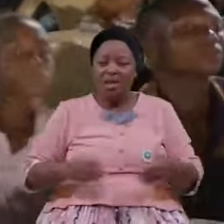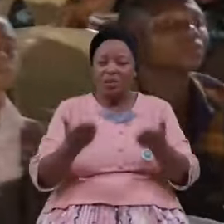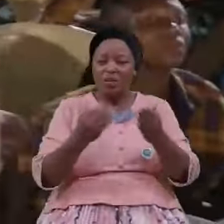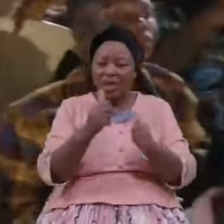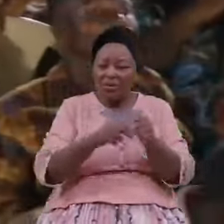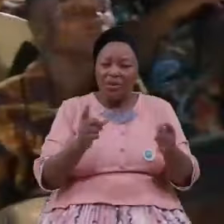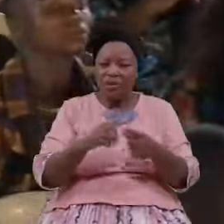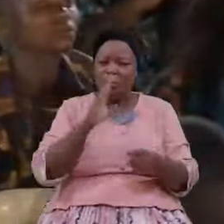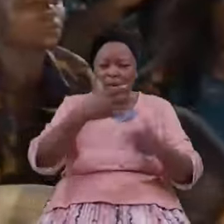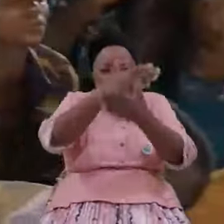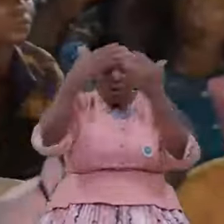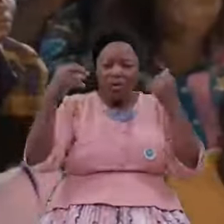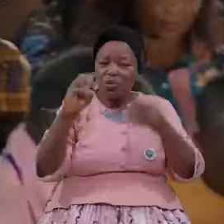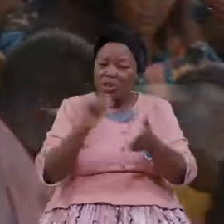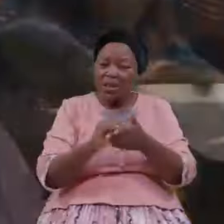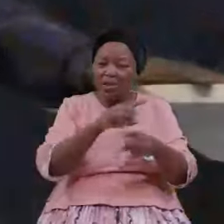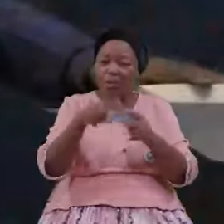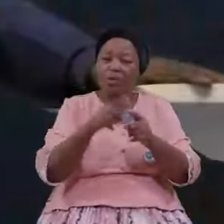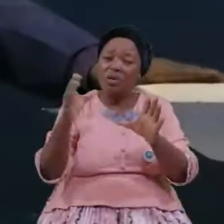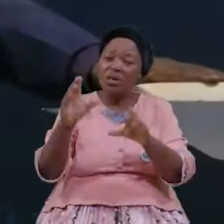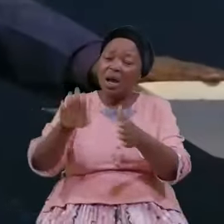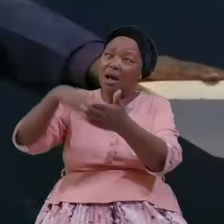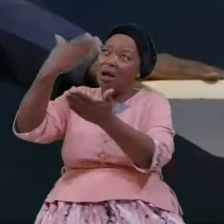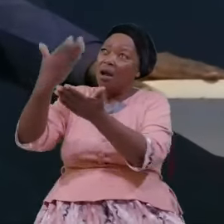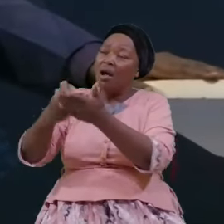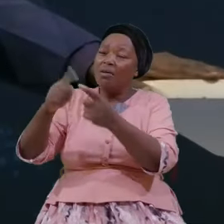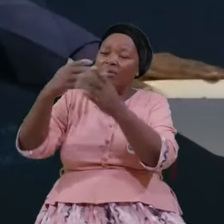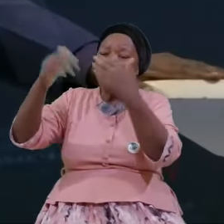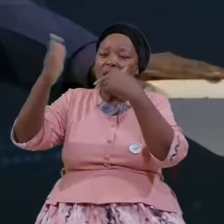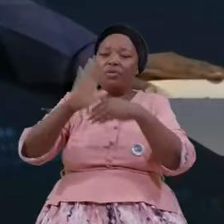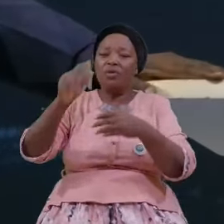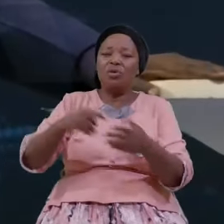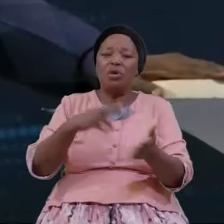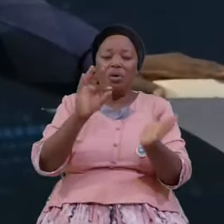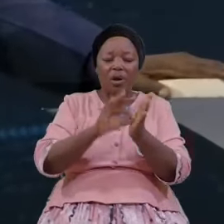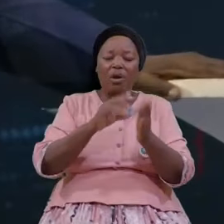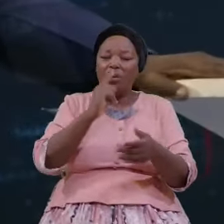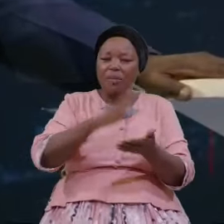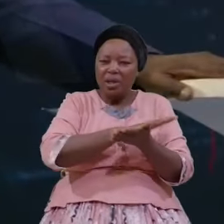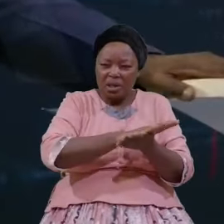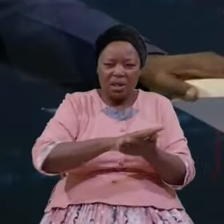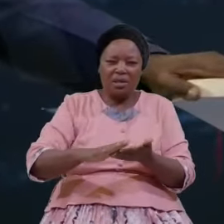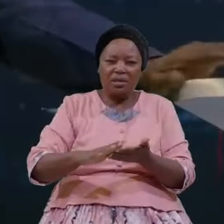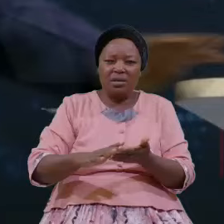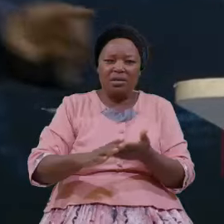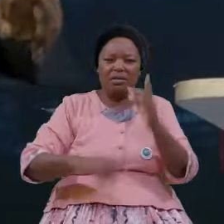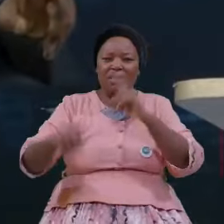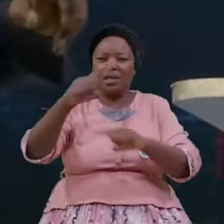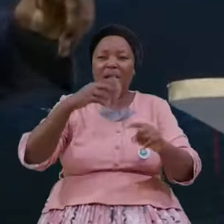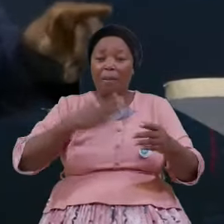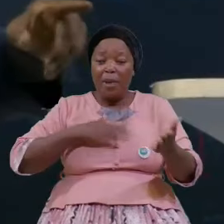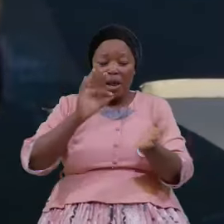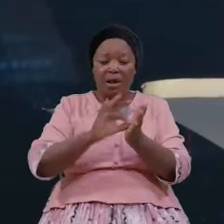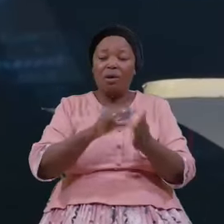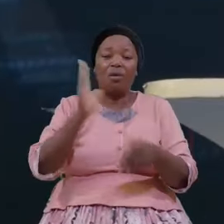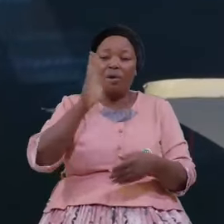to heaven, your record will be clean. My record will be clean. And you want him